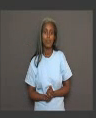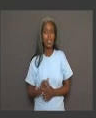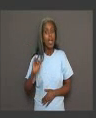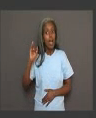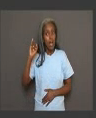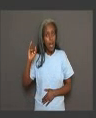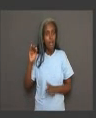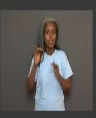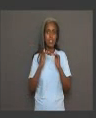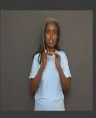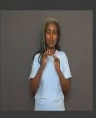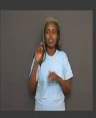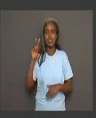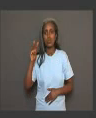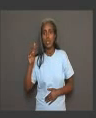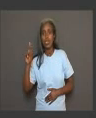I equals